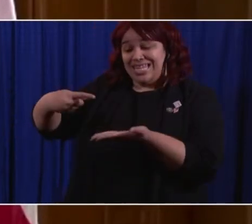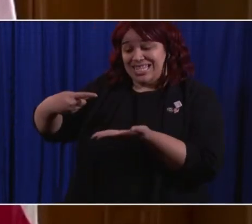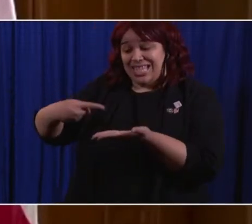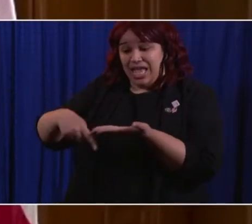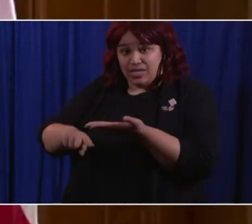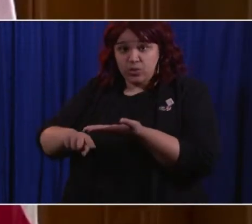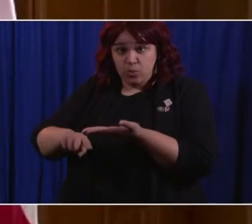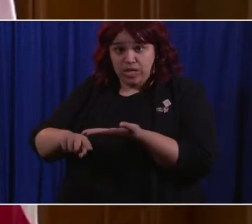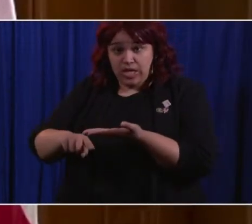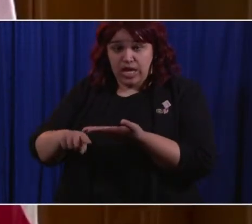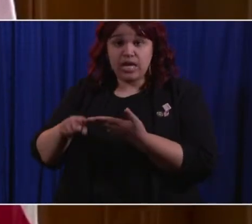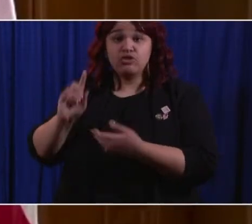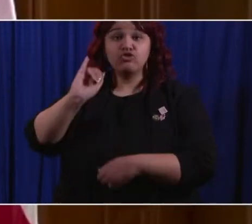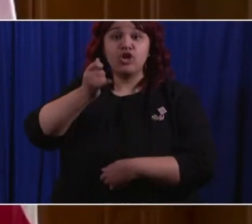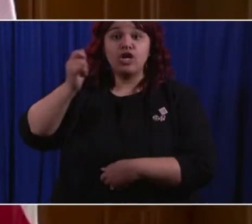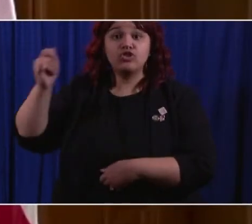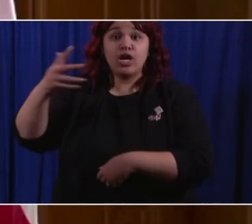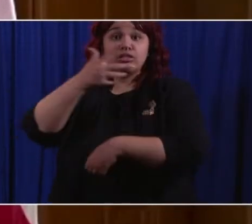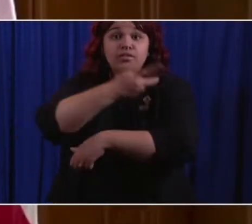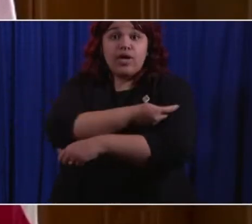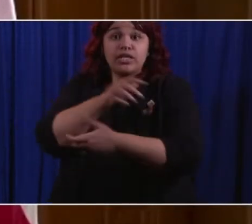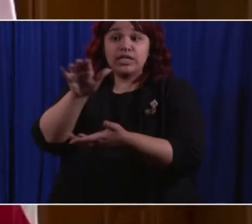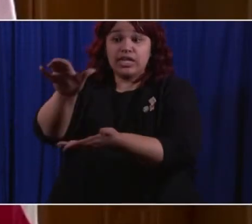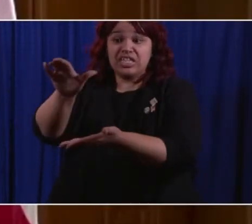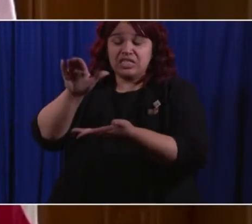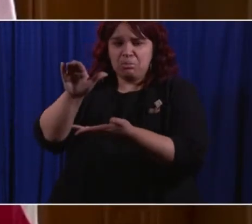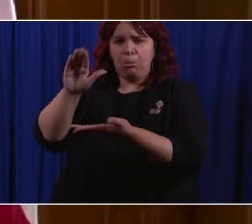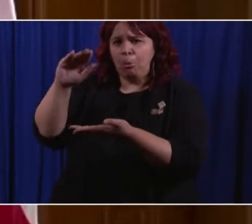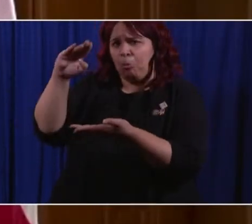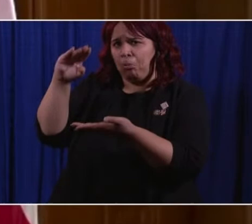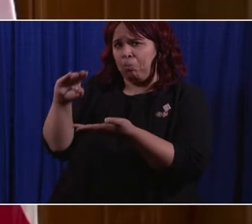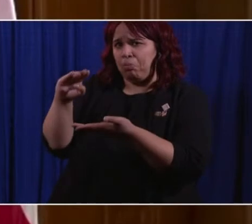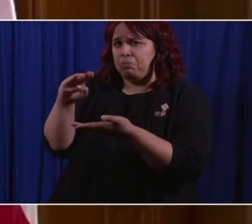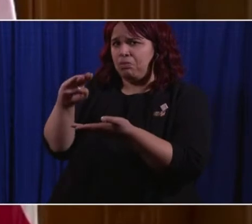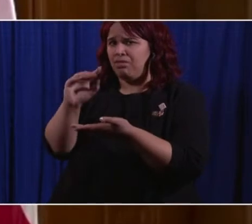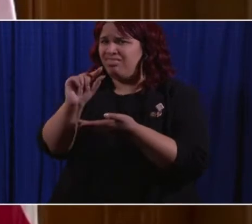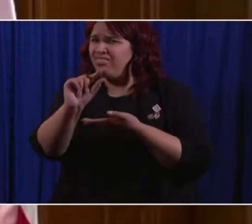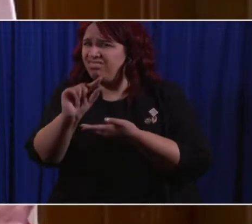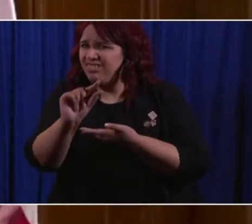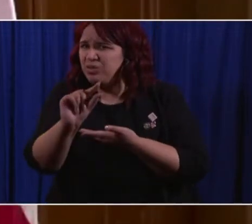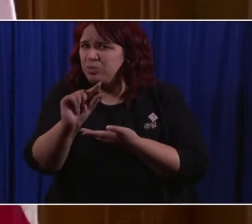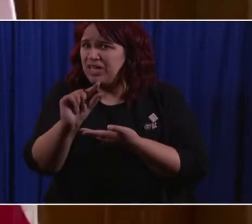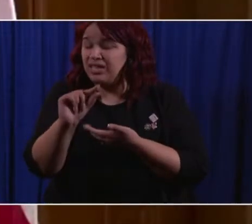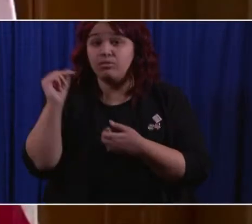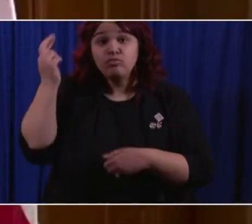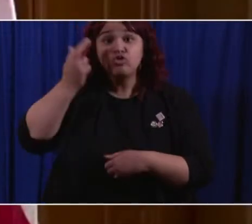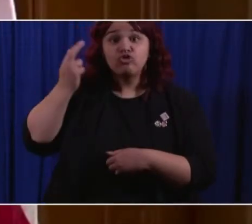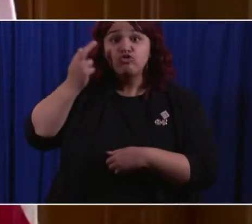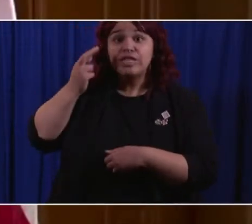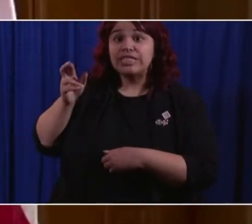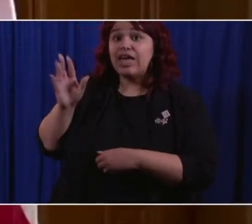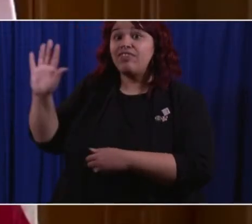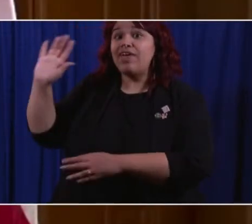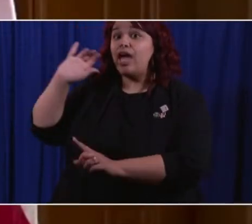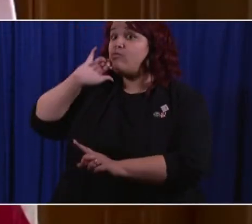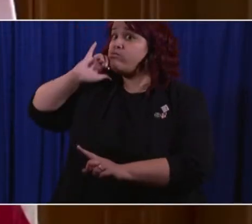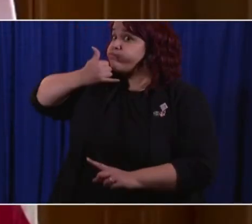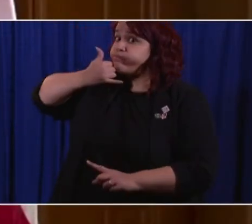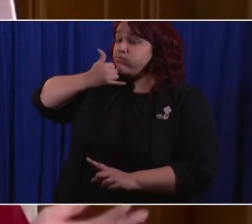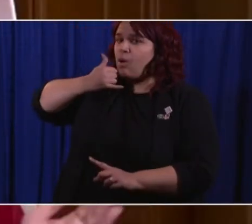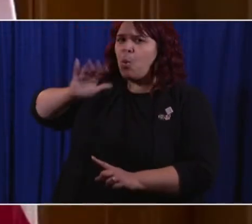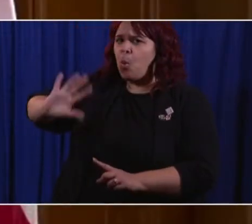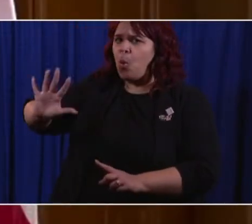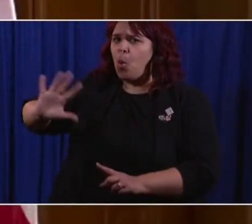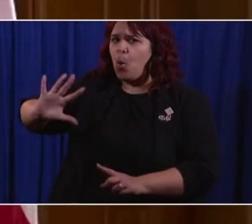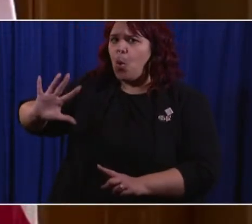down, very considerably, is not, I'm told, impacted by what happened in that factory. So we've got a couple of